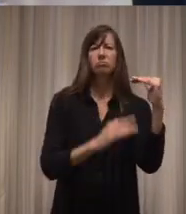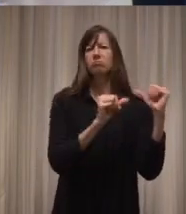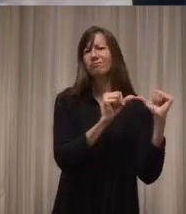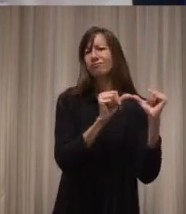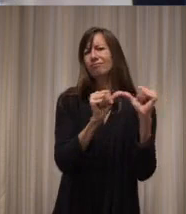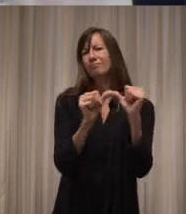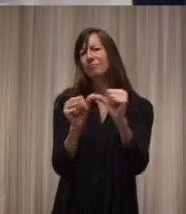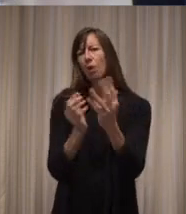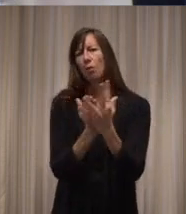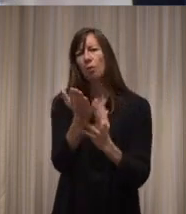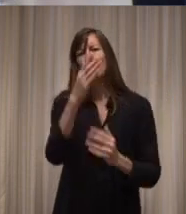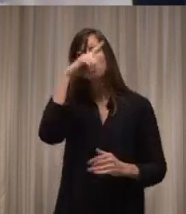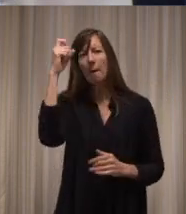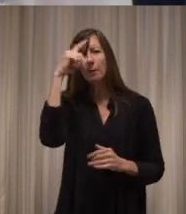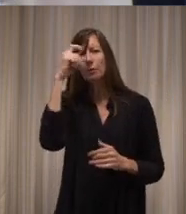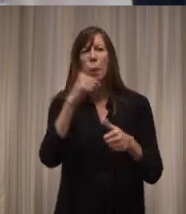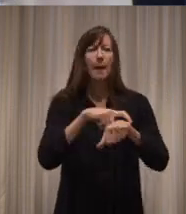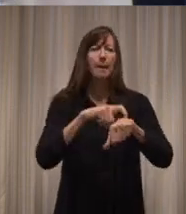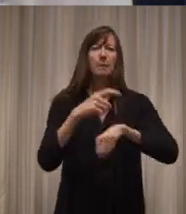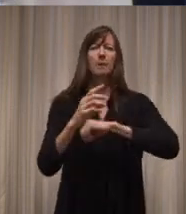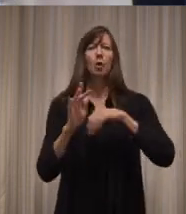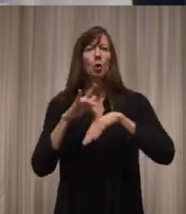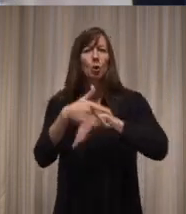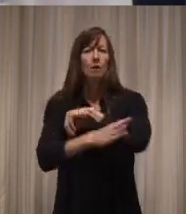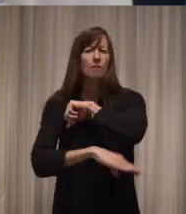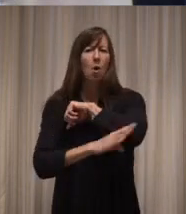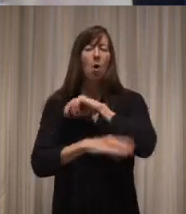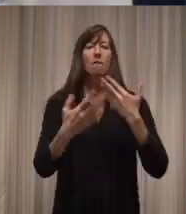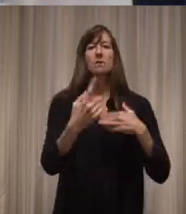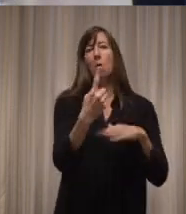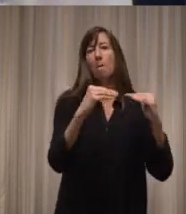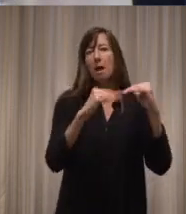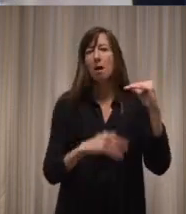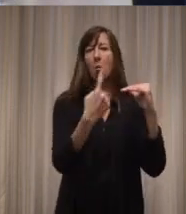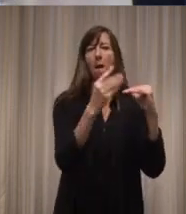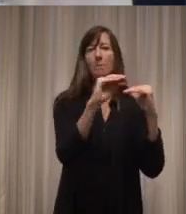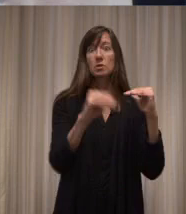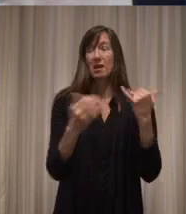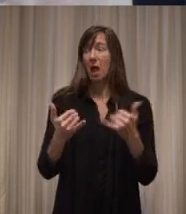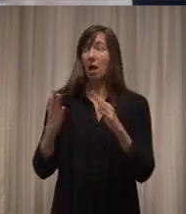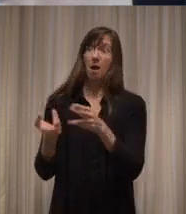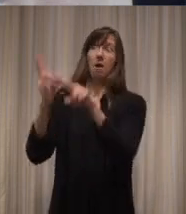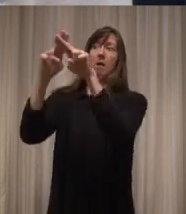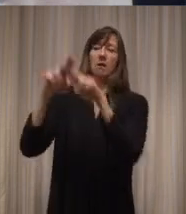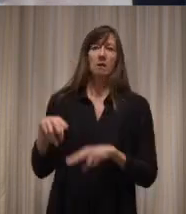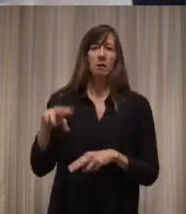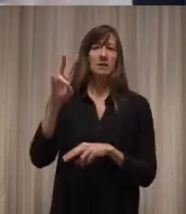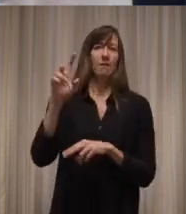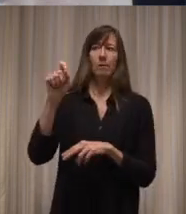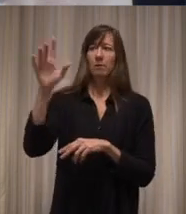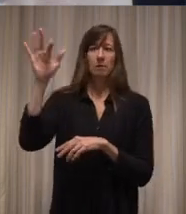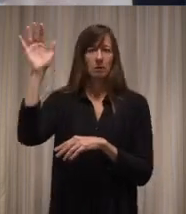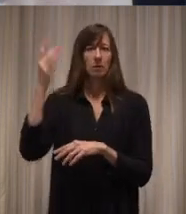the summer and even into the early fall, and then we've really seen it steeply accelerate with the onset of the second